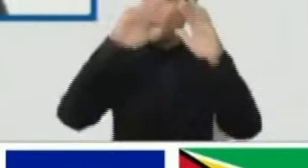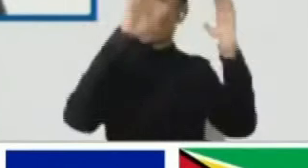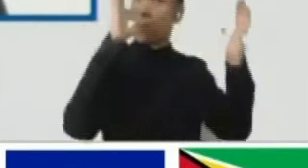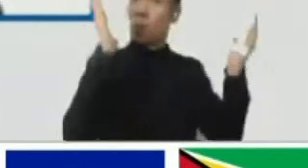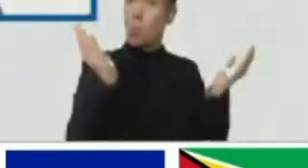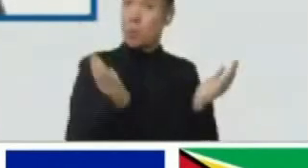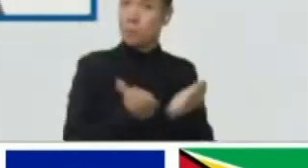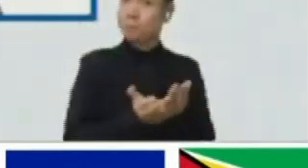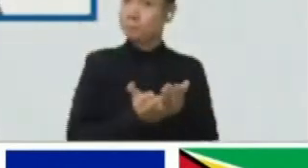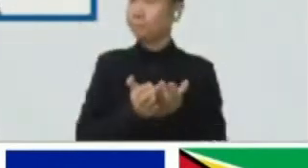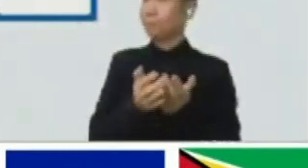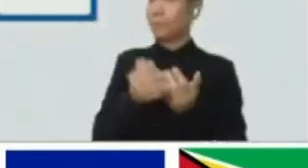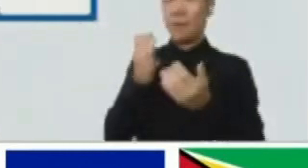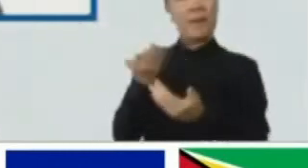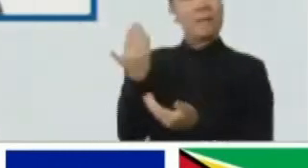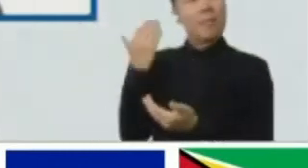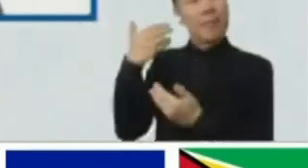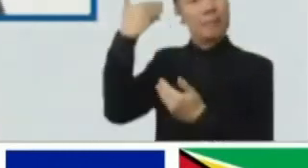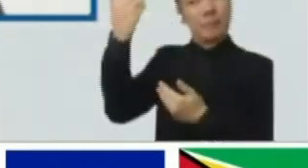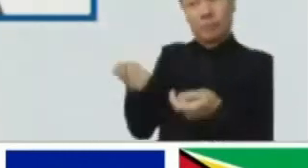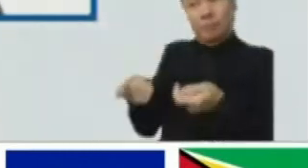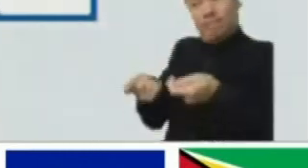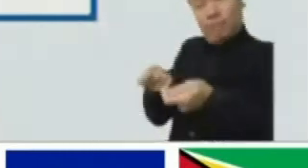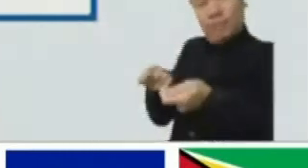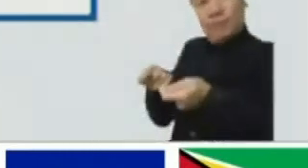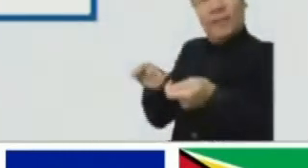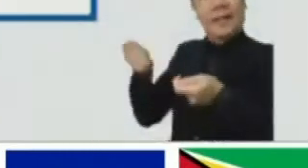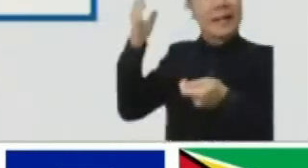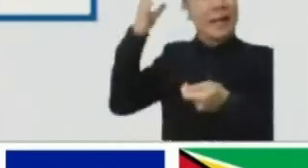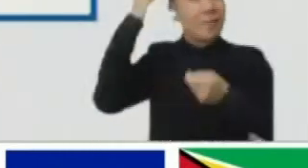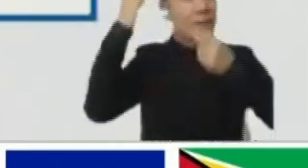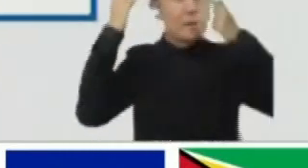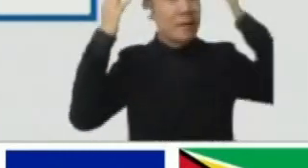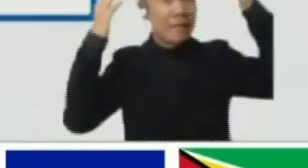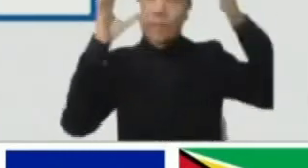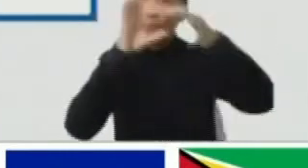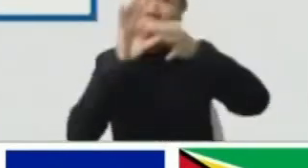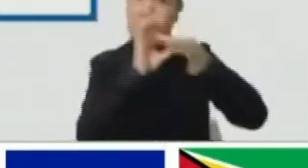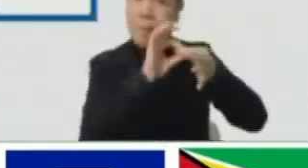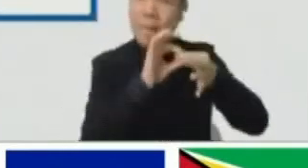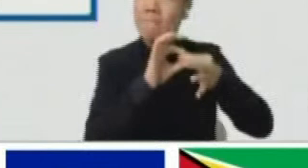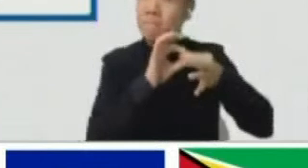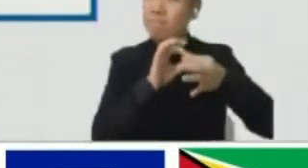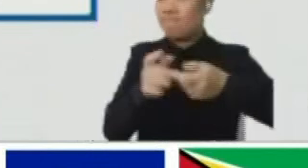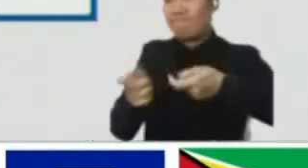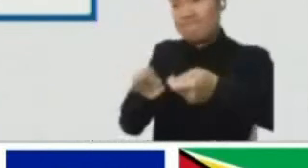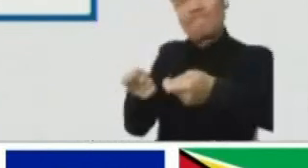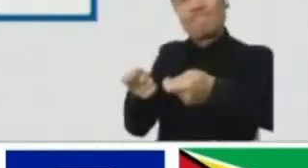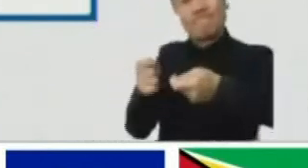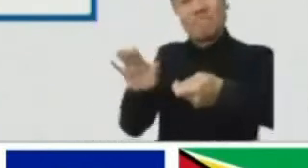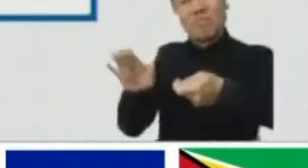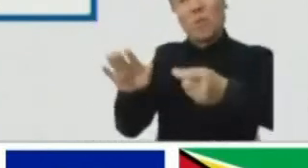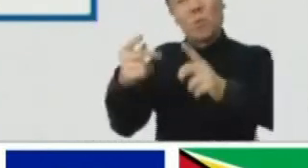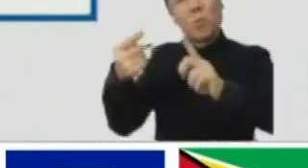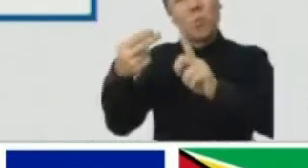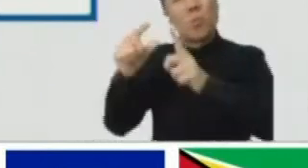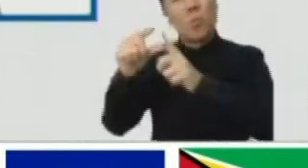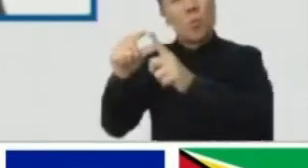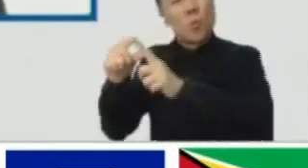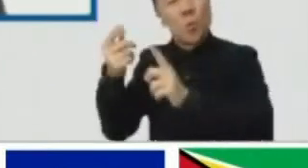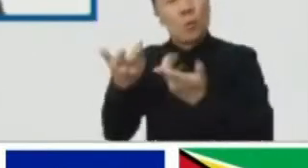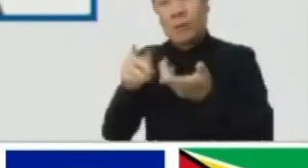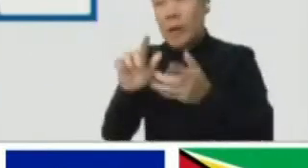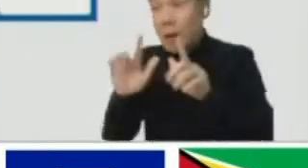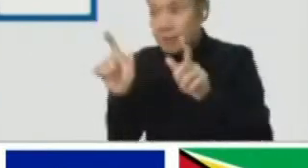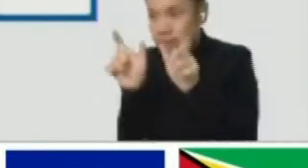the open-ended intergovernmental working group of indicators and terminology related to disaster risk